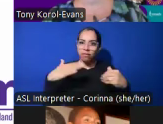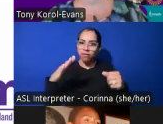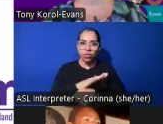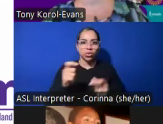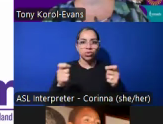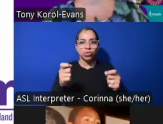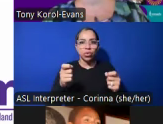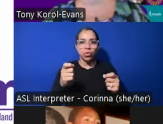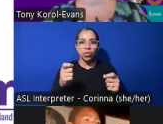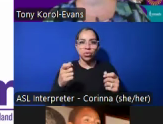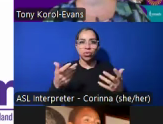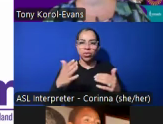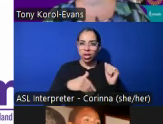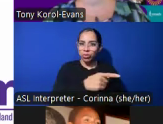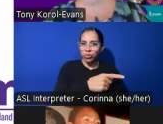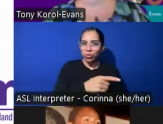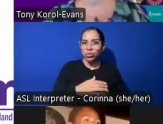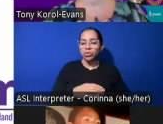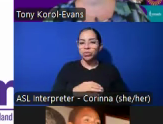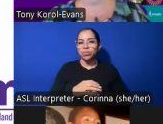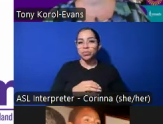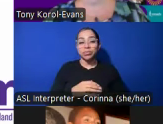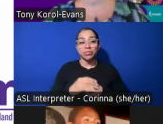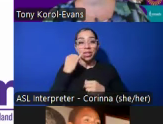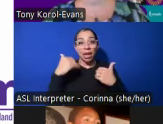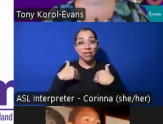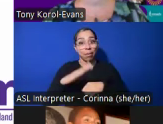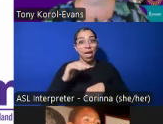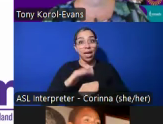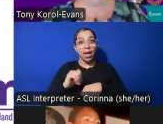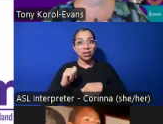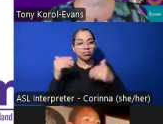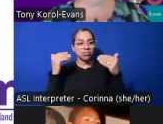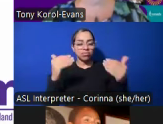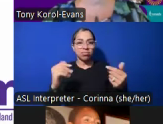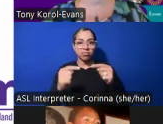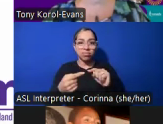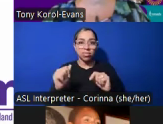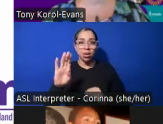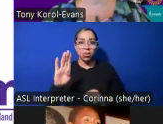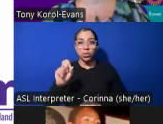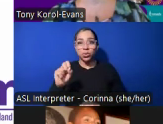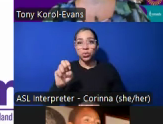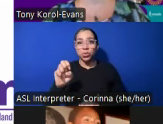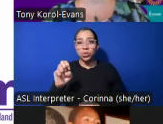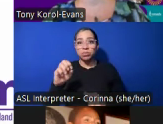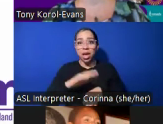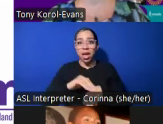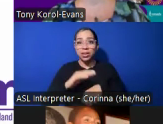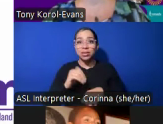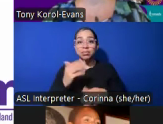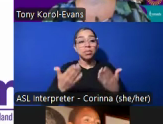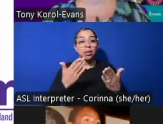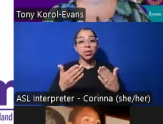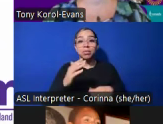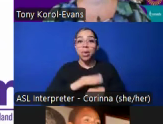Abusing pets is a big part of intimidation, and that abuse can go from anywhere from